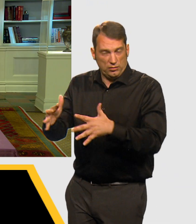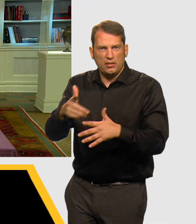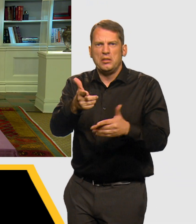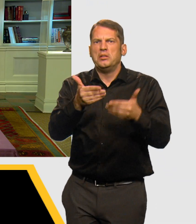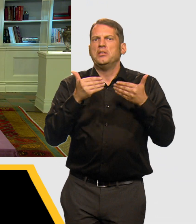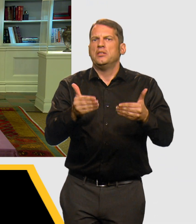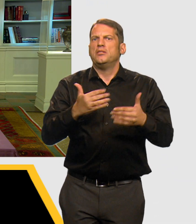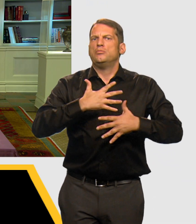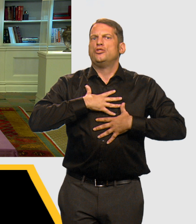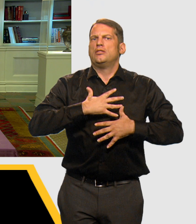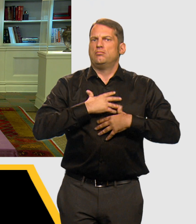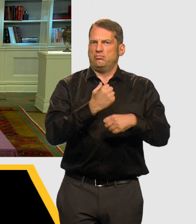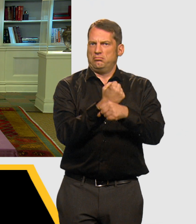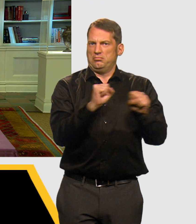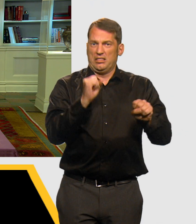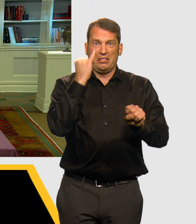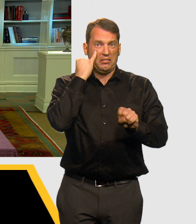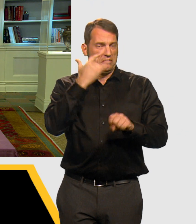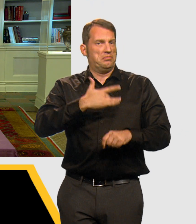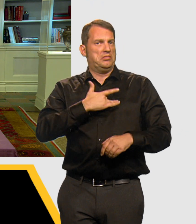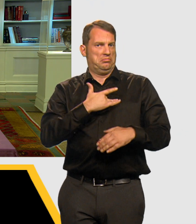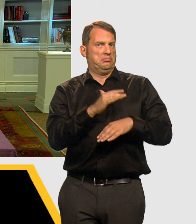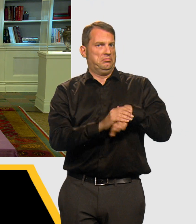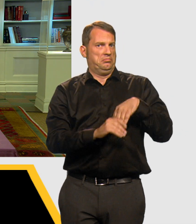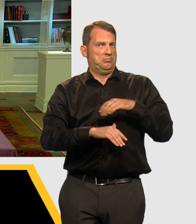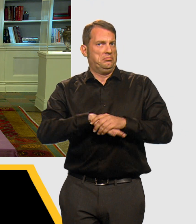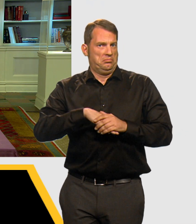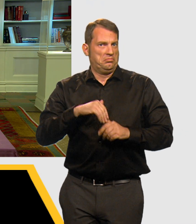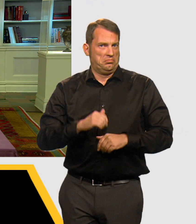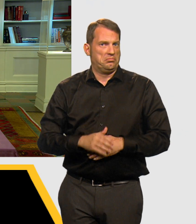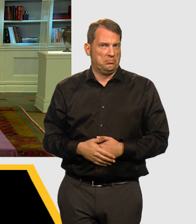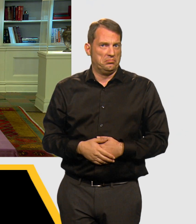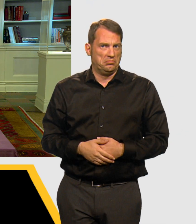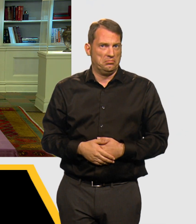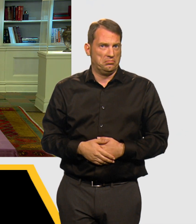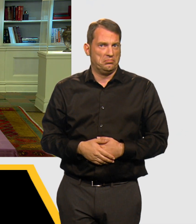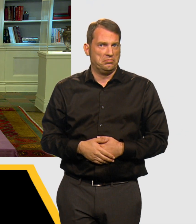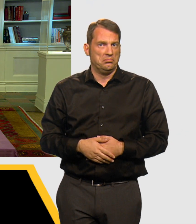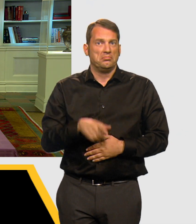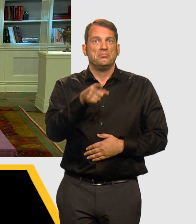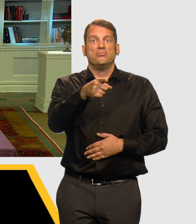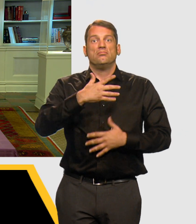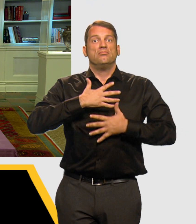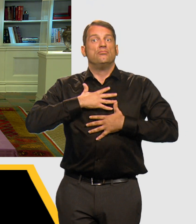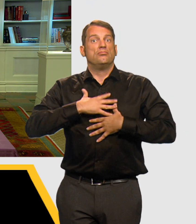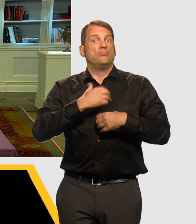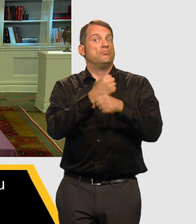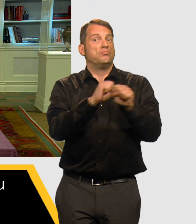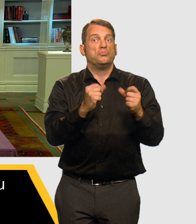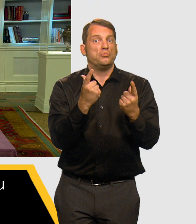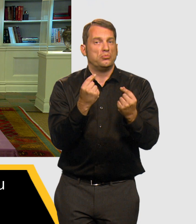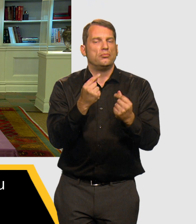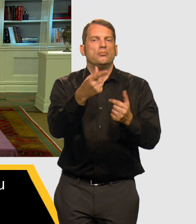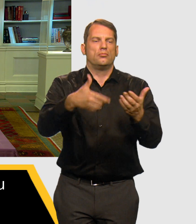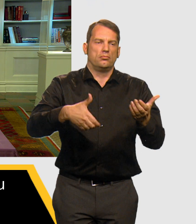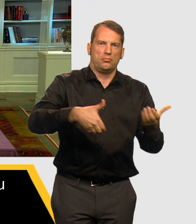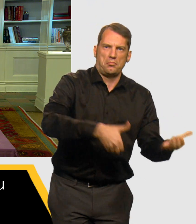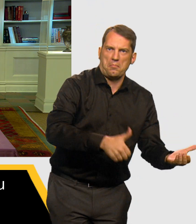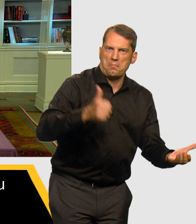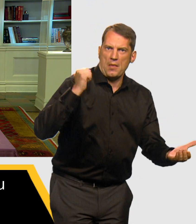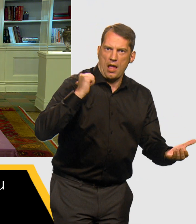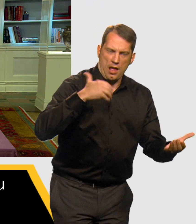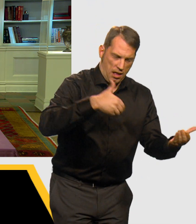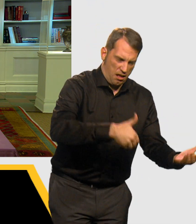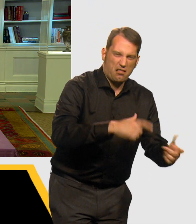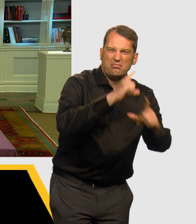has been notified, begin rescue breathing if you feel comfortable. To rescue breathe for someone, lay the person on their